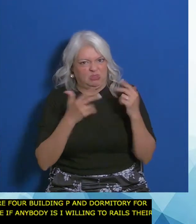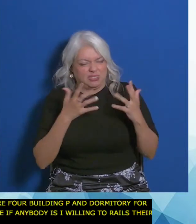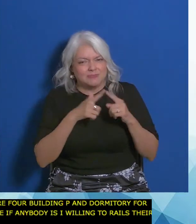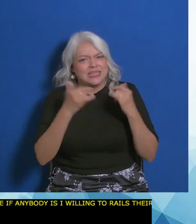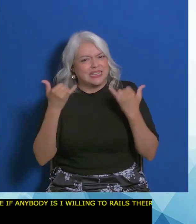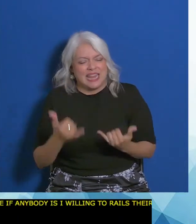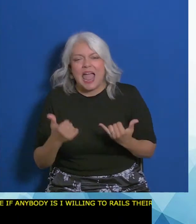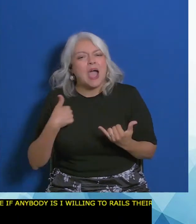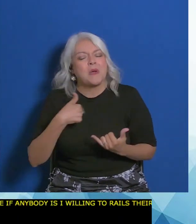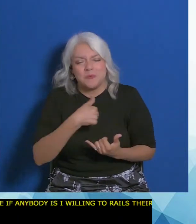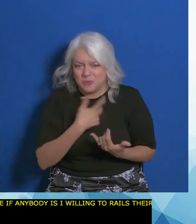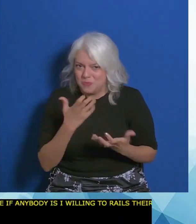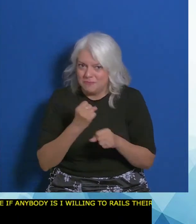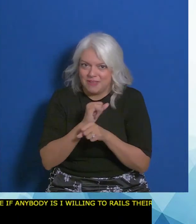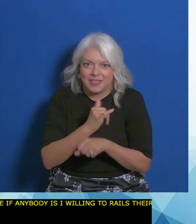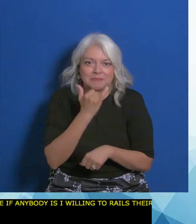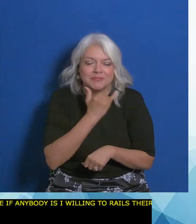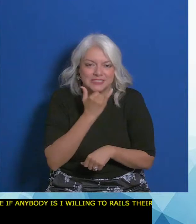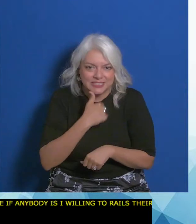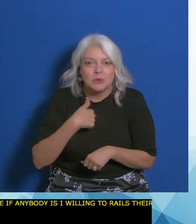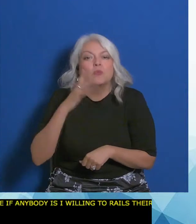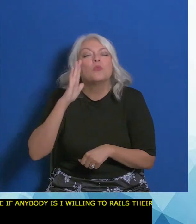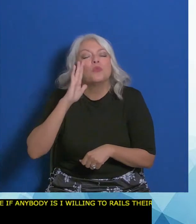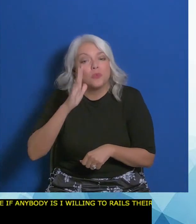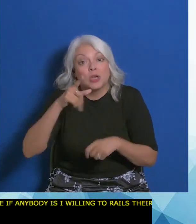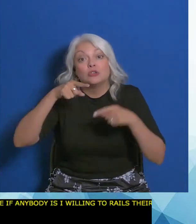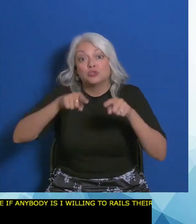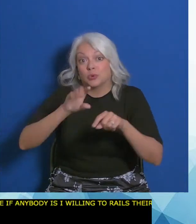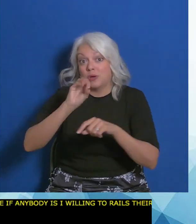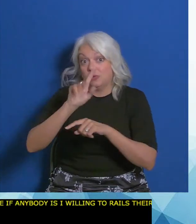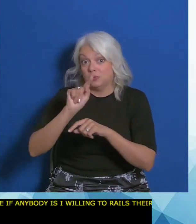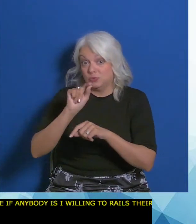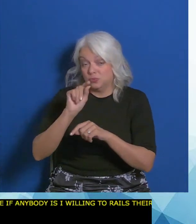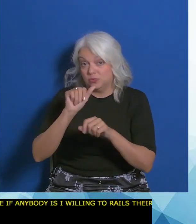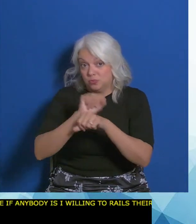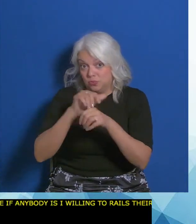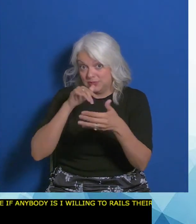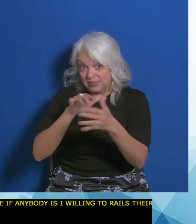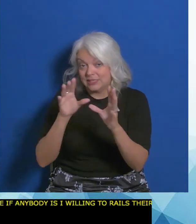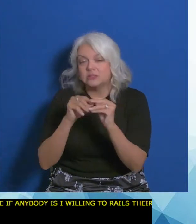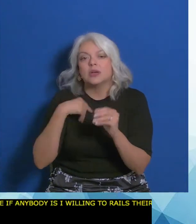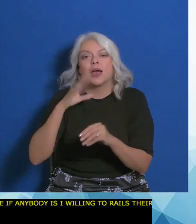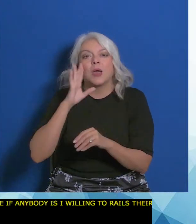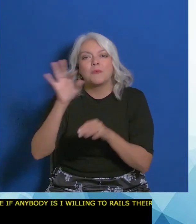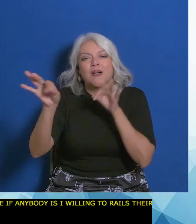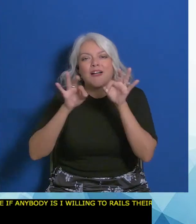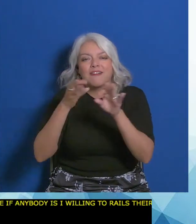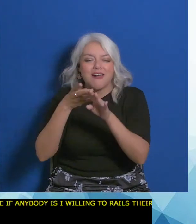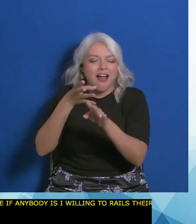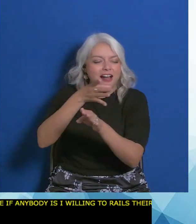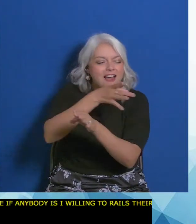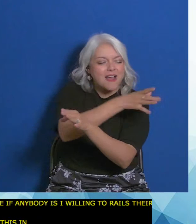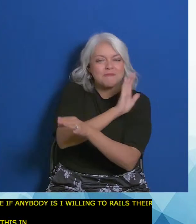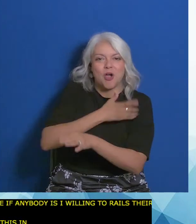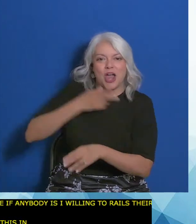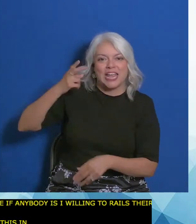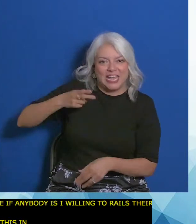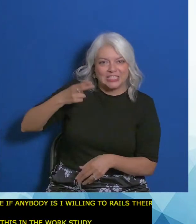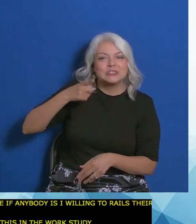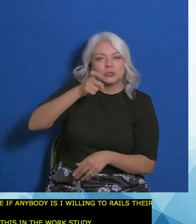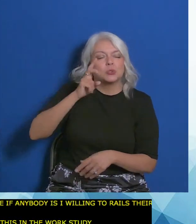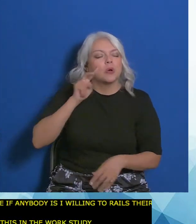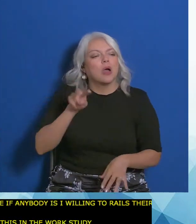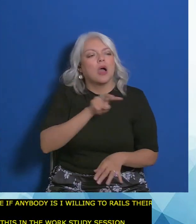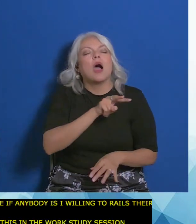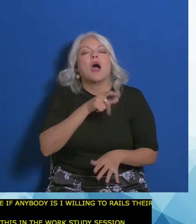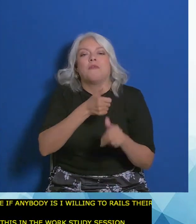history of ASDB construction, shall I say, in our work study session. And that will help us strive to avoid those past mistakes